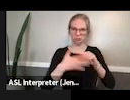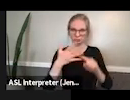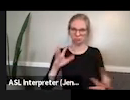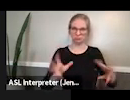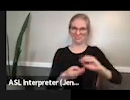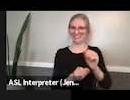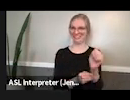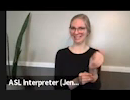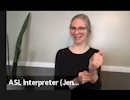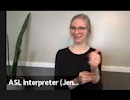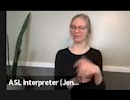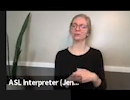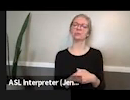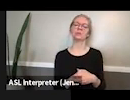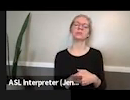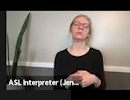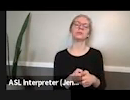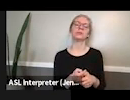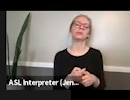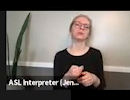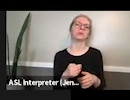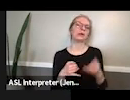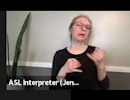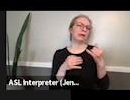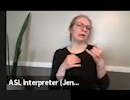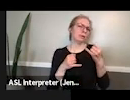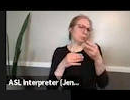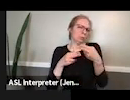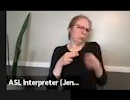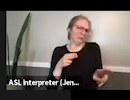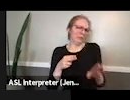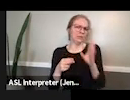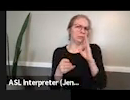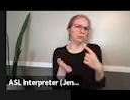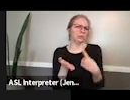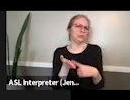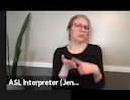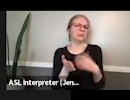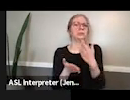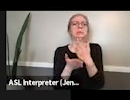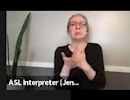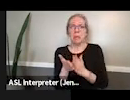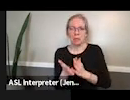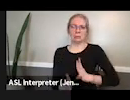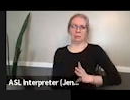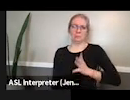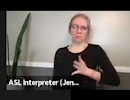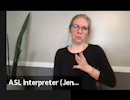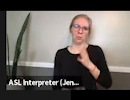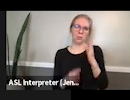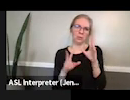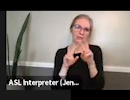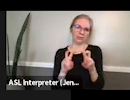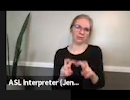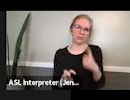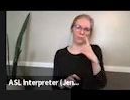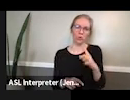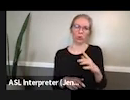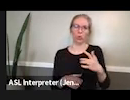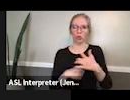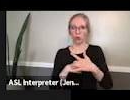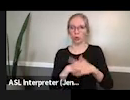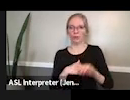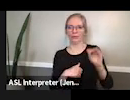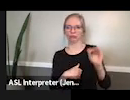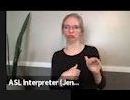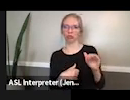there. And then very briefly, we'll talk about some formal assessment instruments for early childhood. We'll really